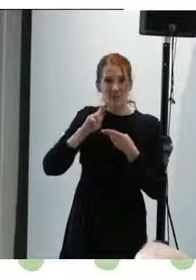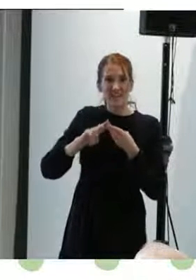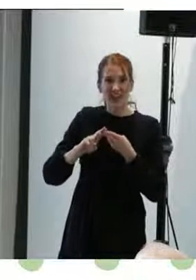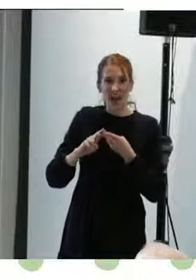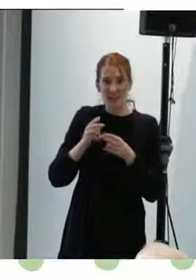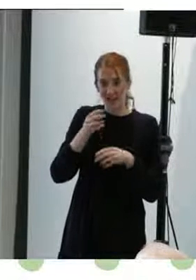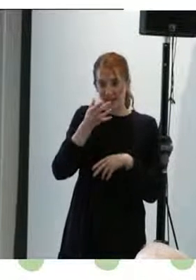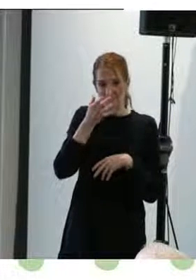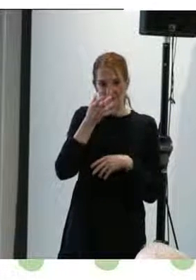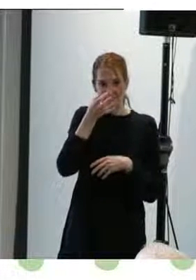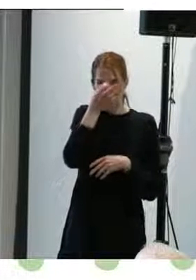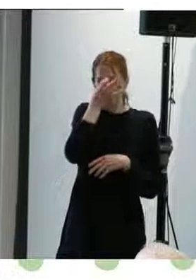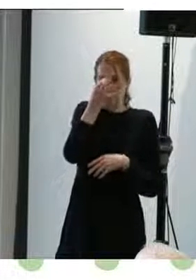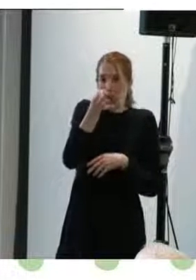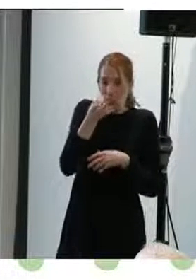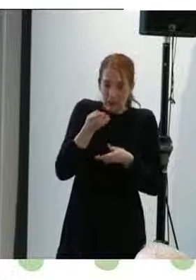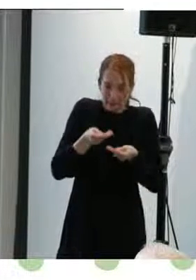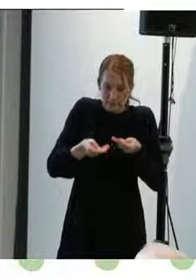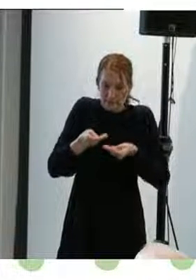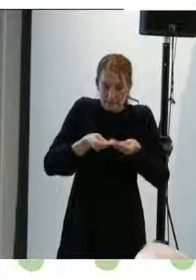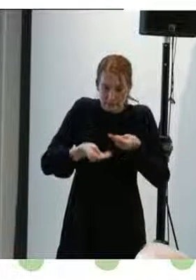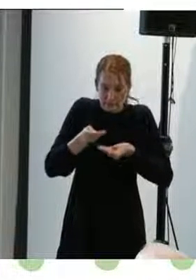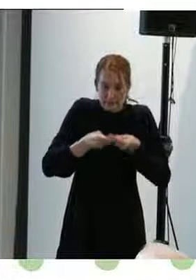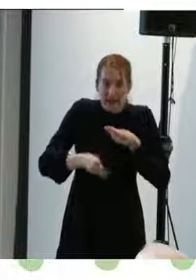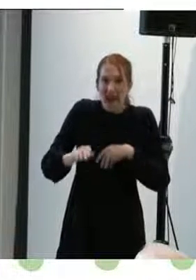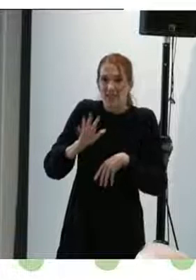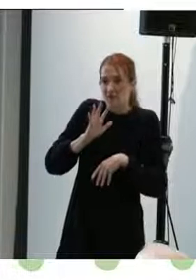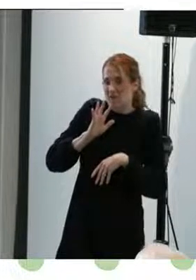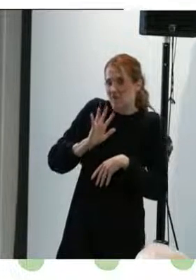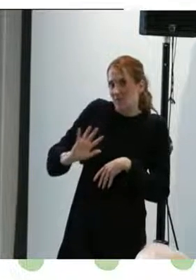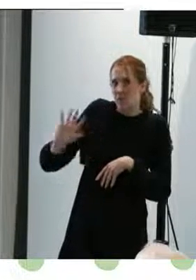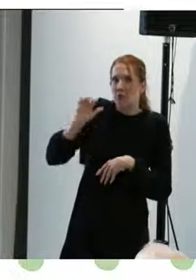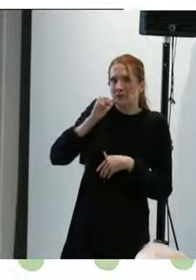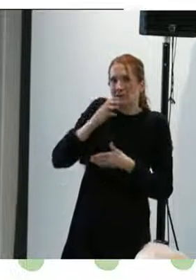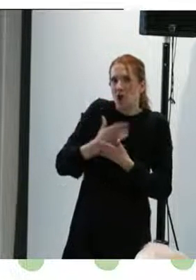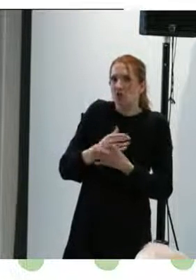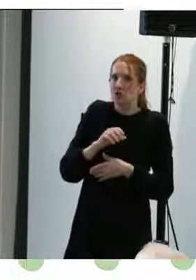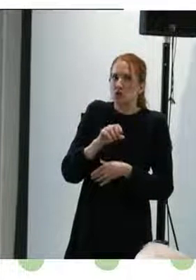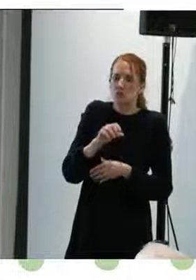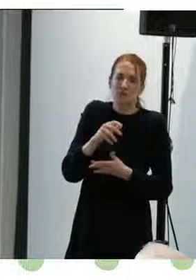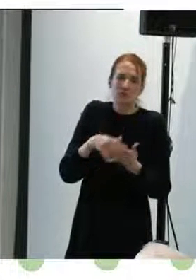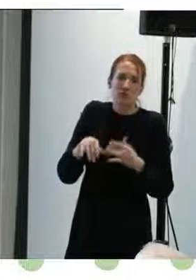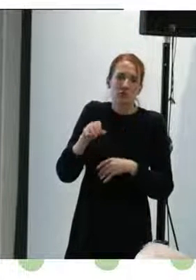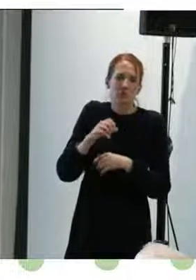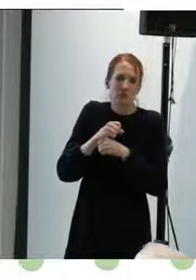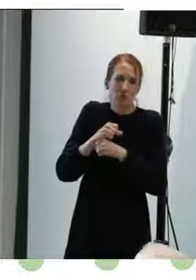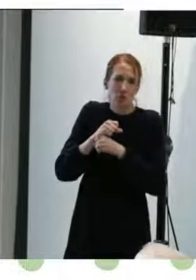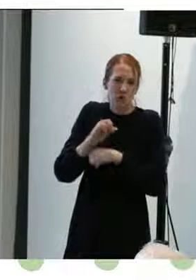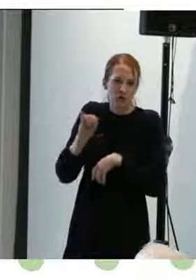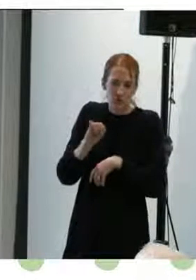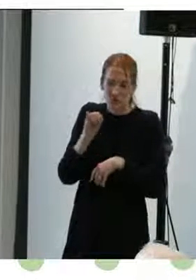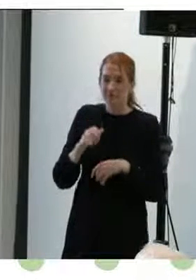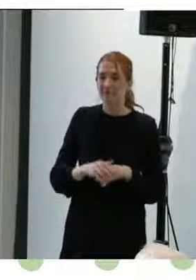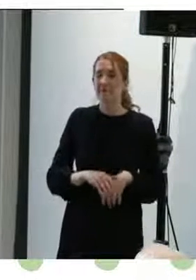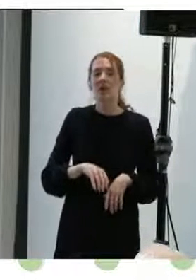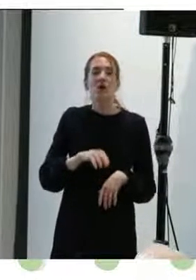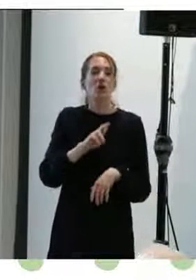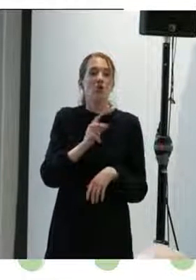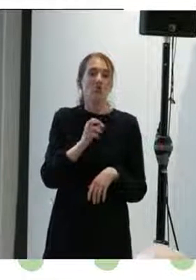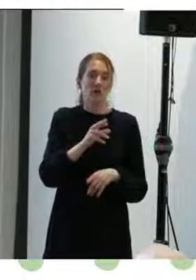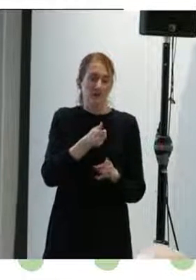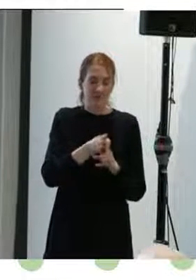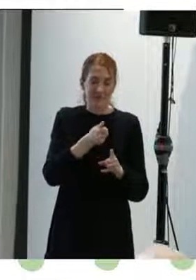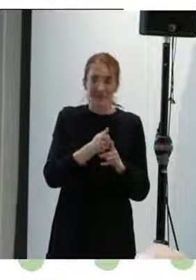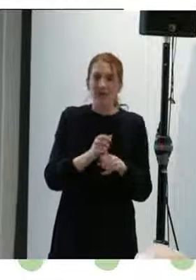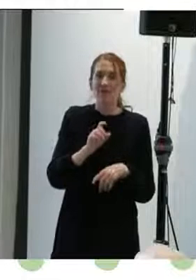Social Security insurance. And so what's interesting about Roger is that he's a registered Democrat. He's not guided by